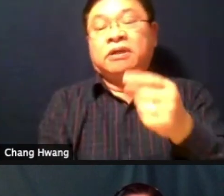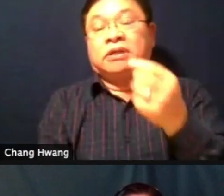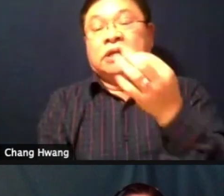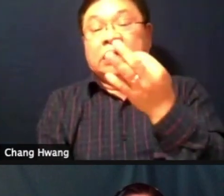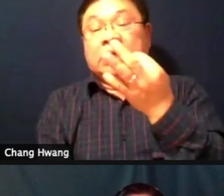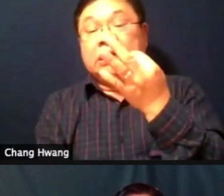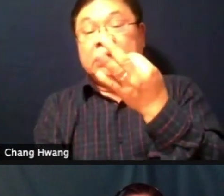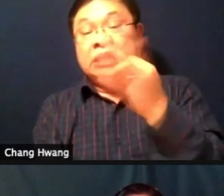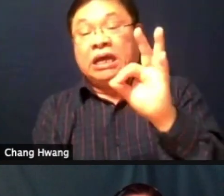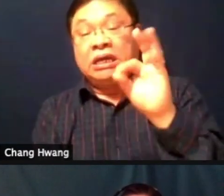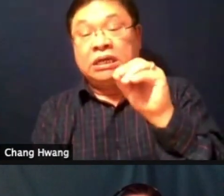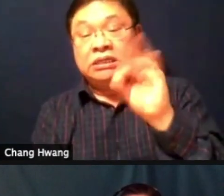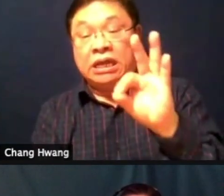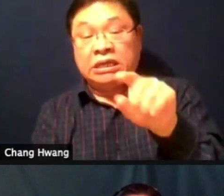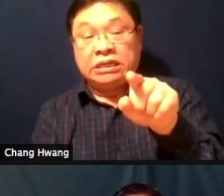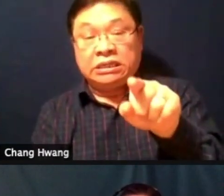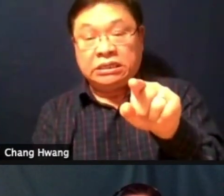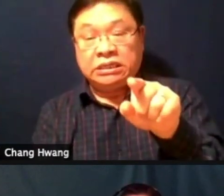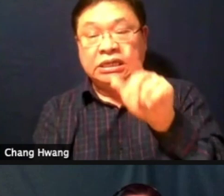I look forward to sharing that information with you today.